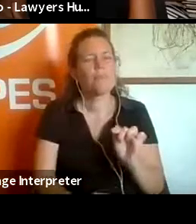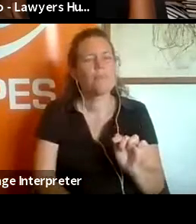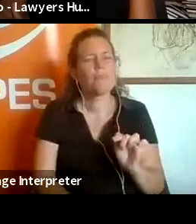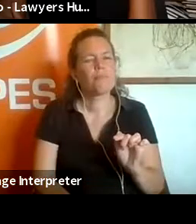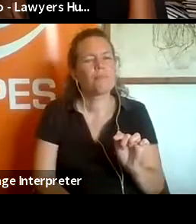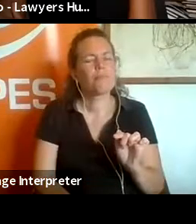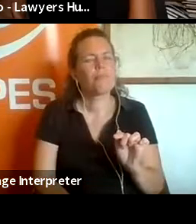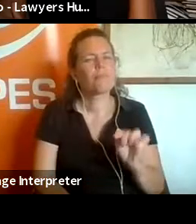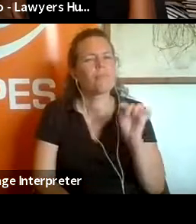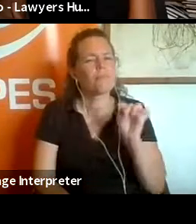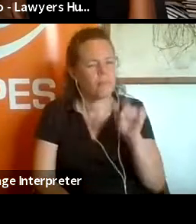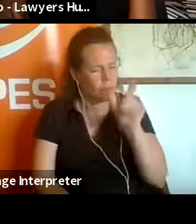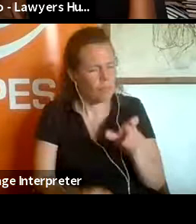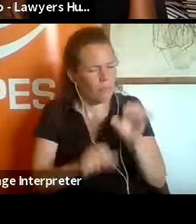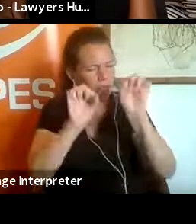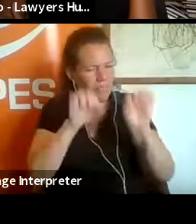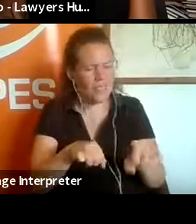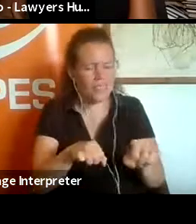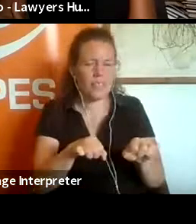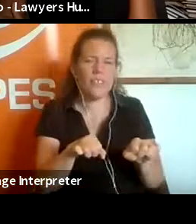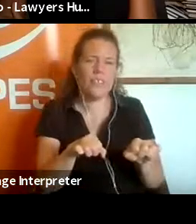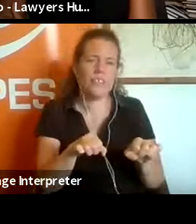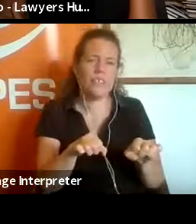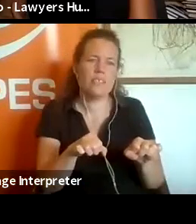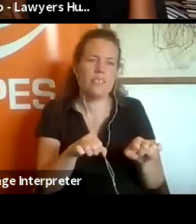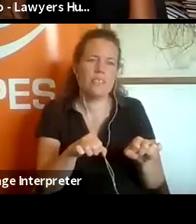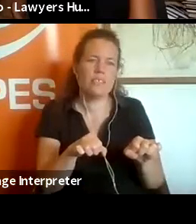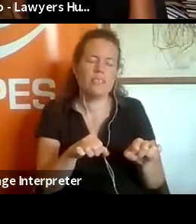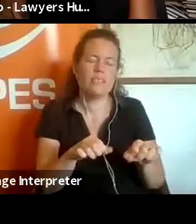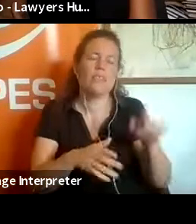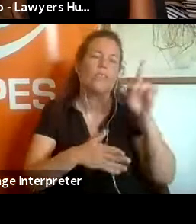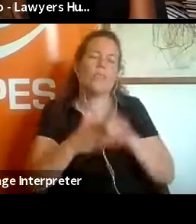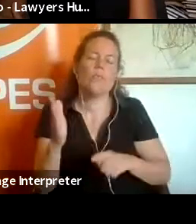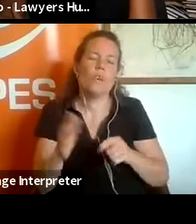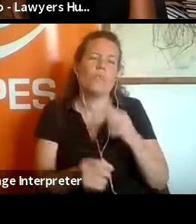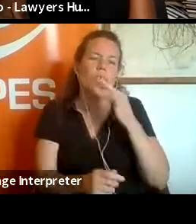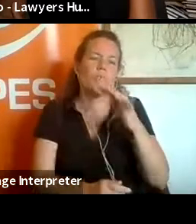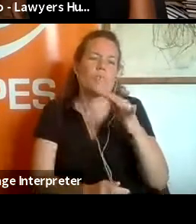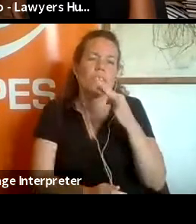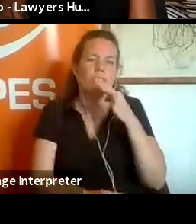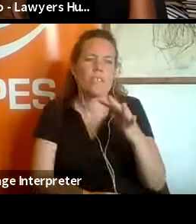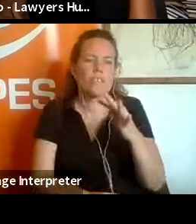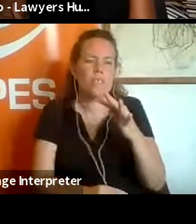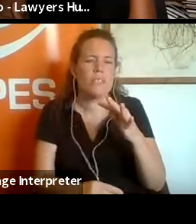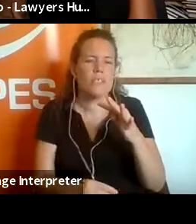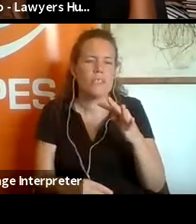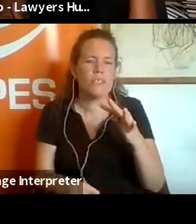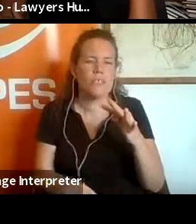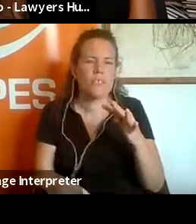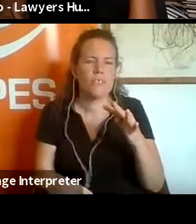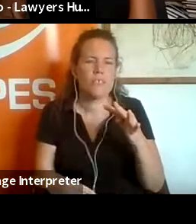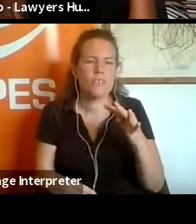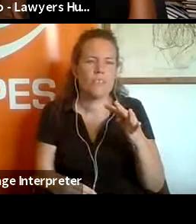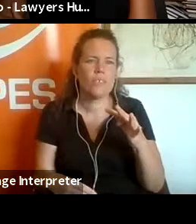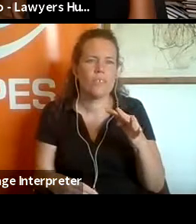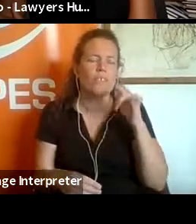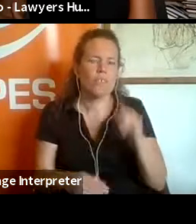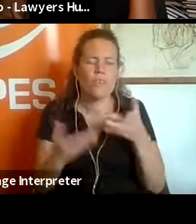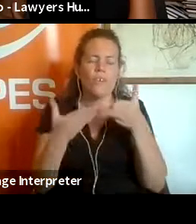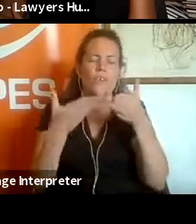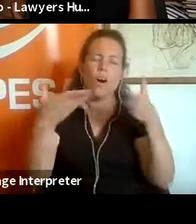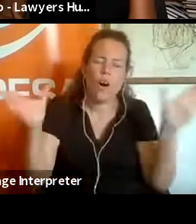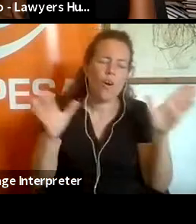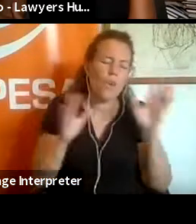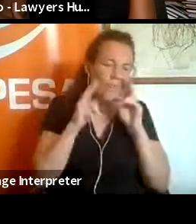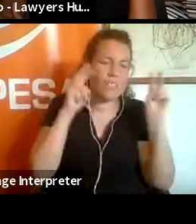being the one determining how it's what speech stays up by establishing the oversight board and all that.